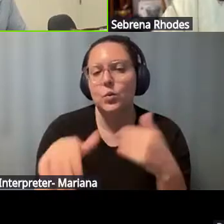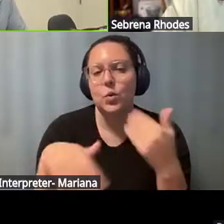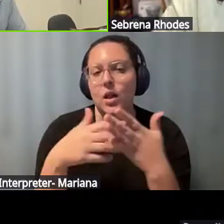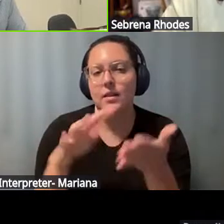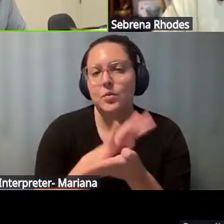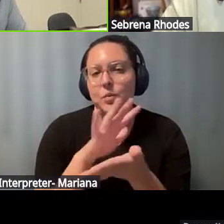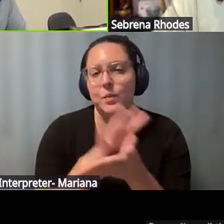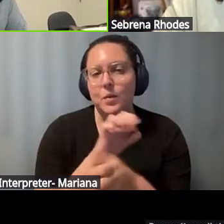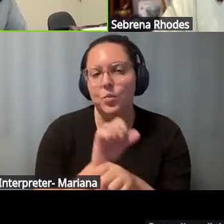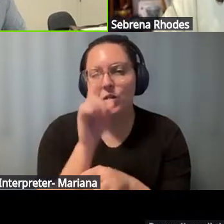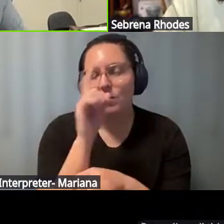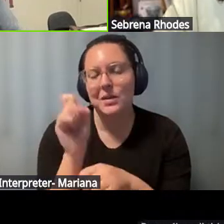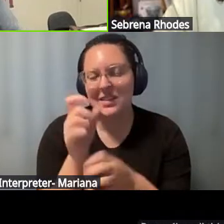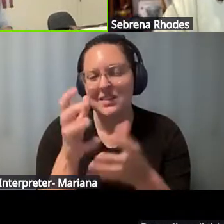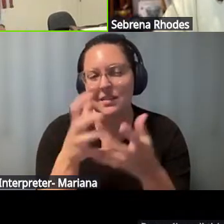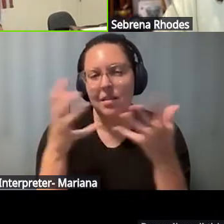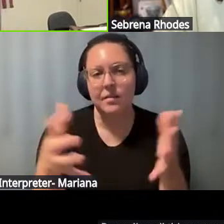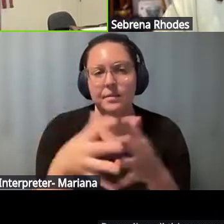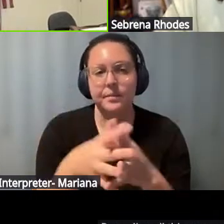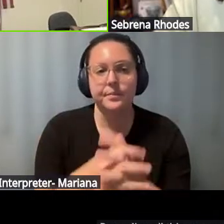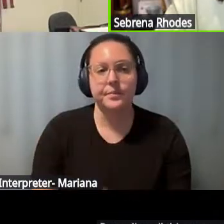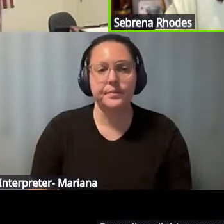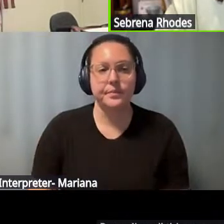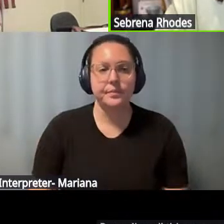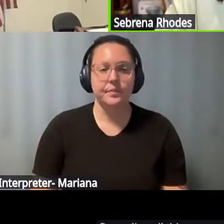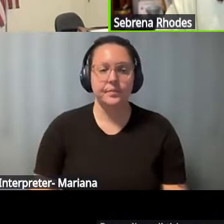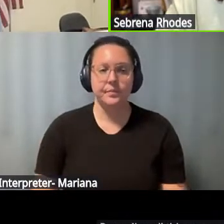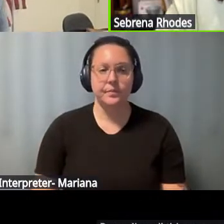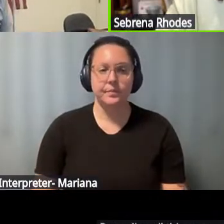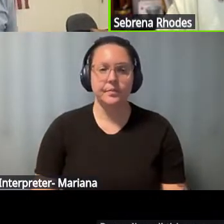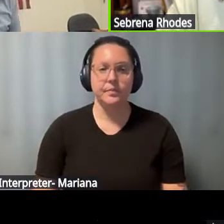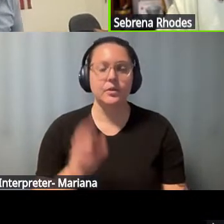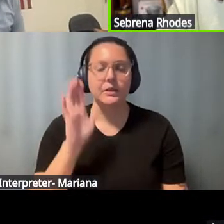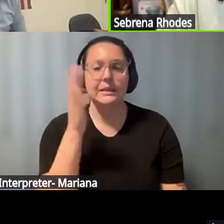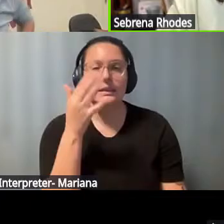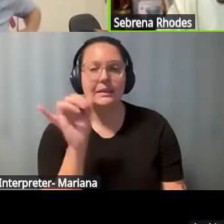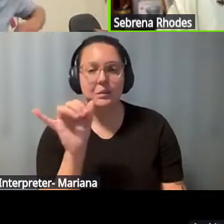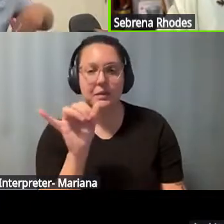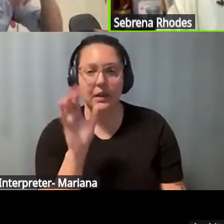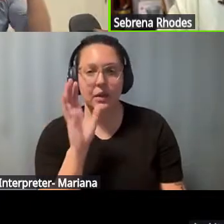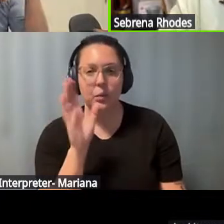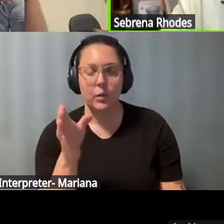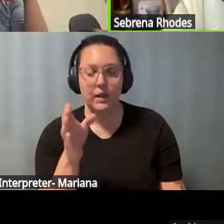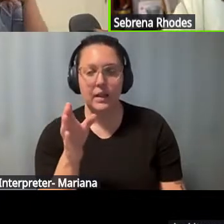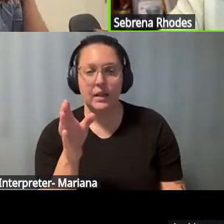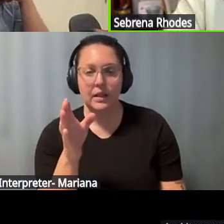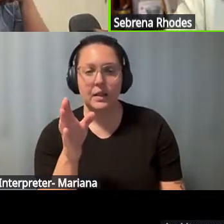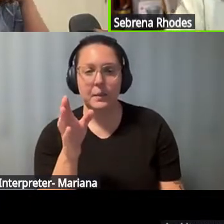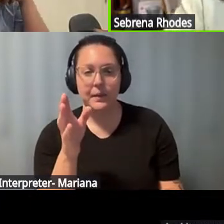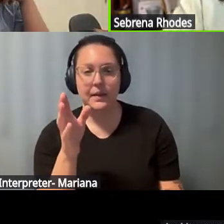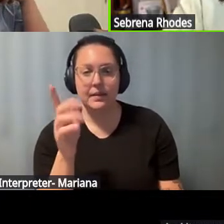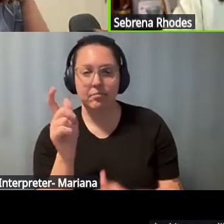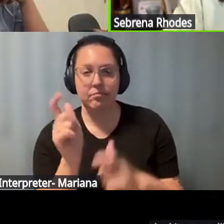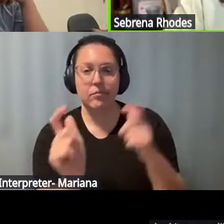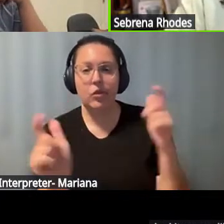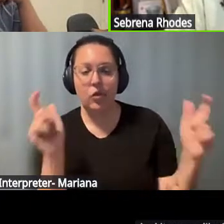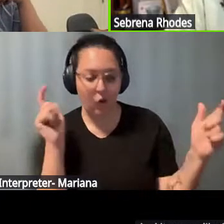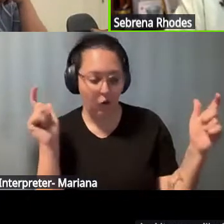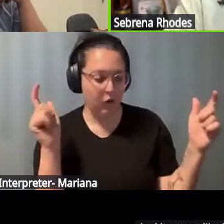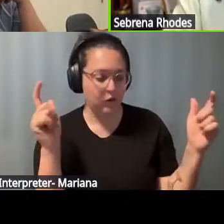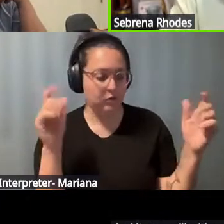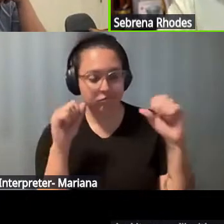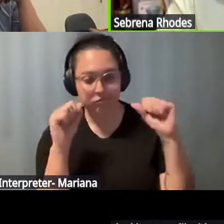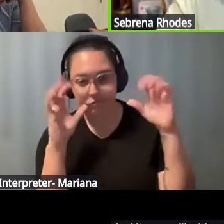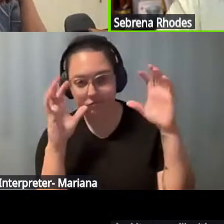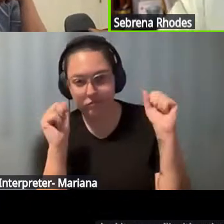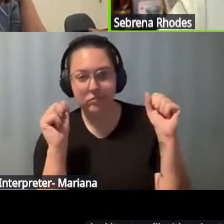because it's pretty thorough. And it seems like it's going to be very large and spectacular,